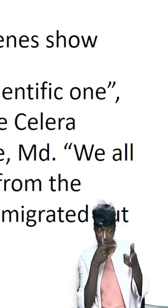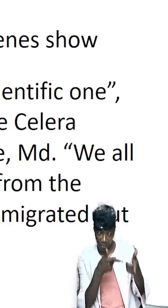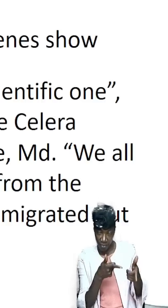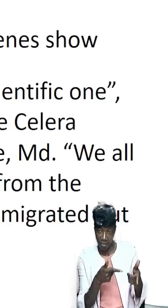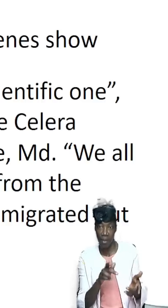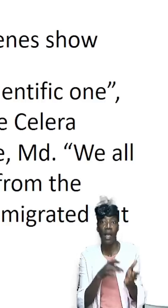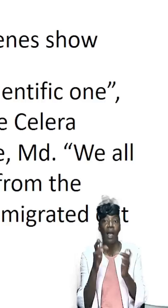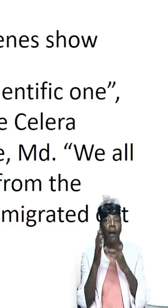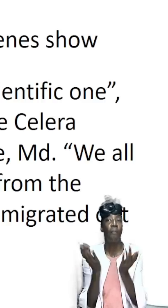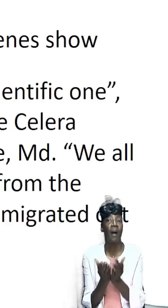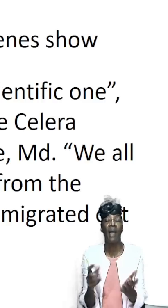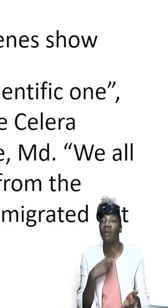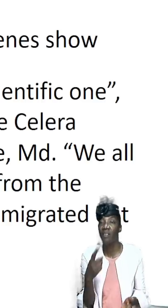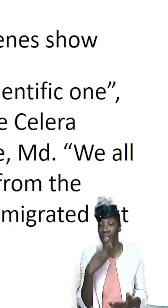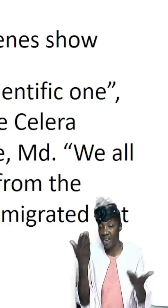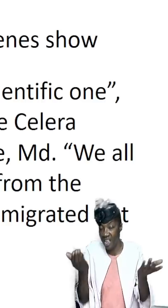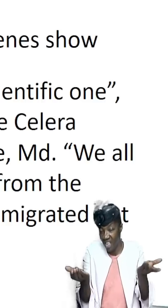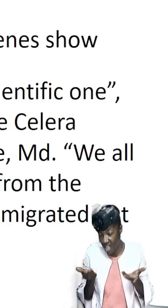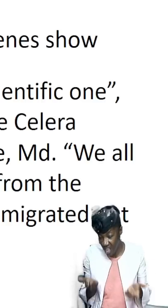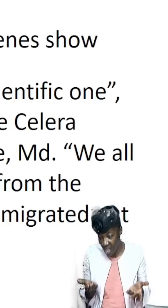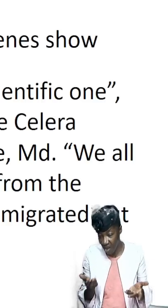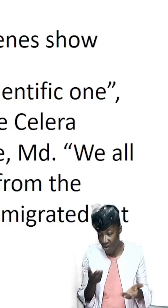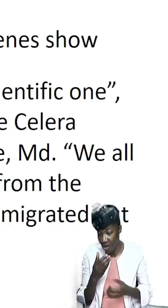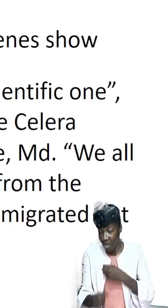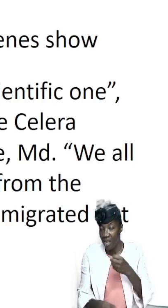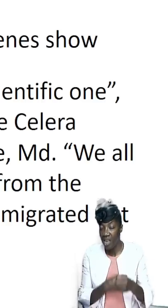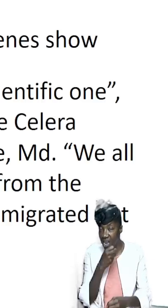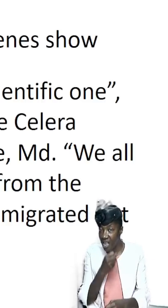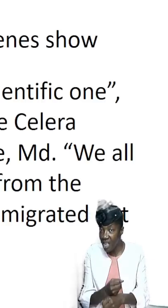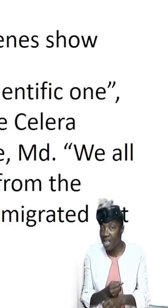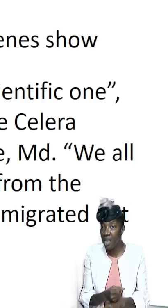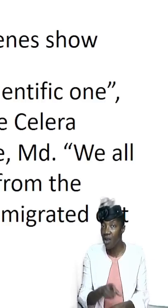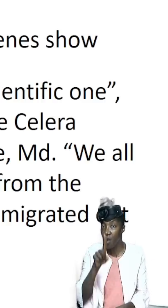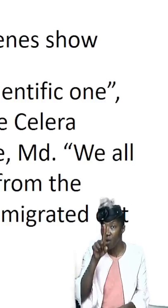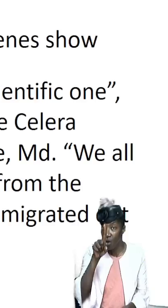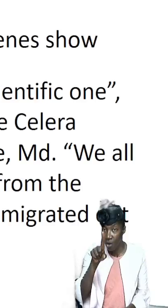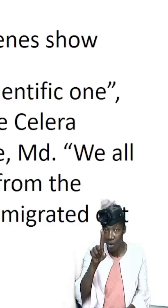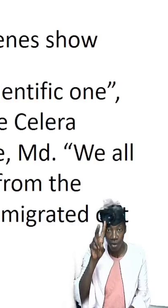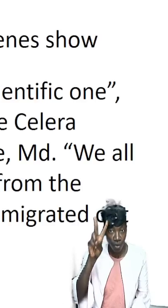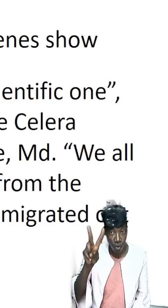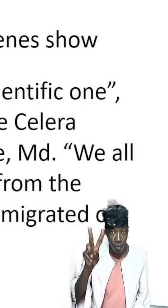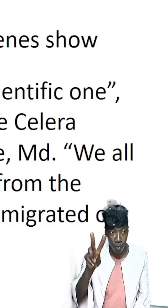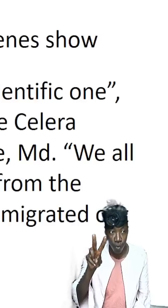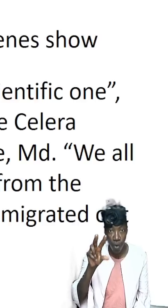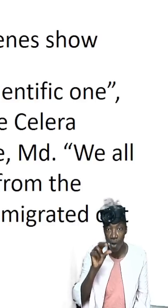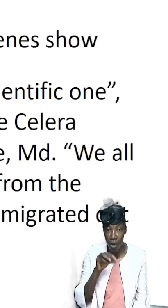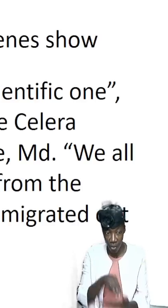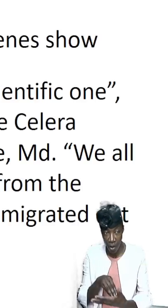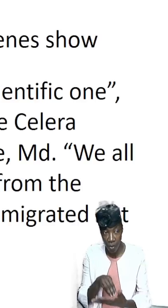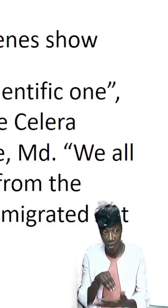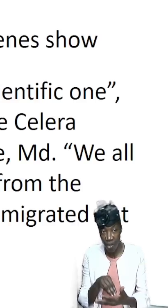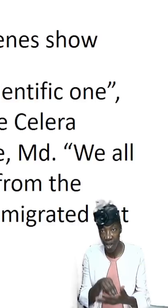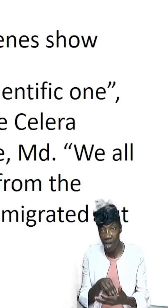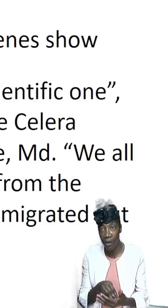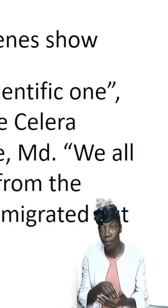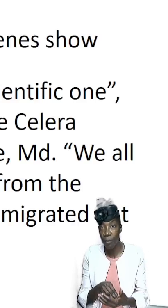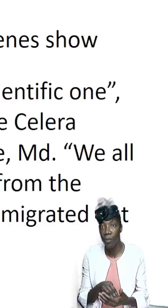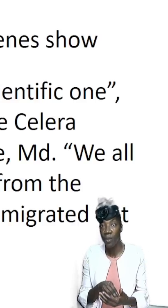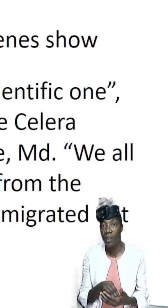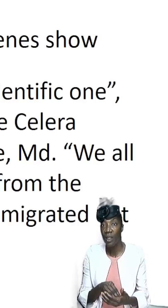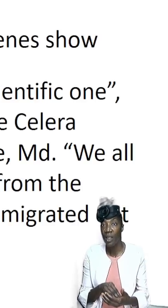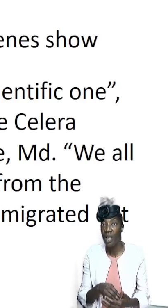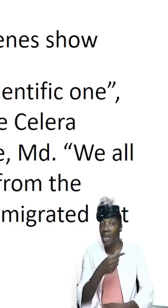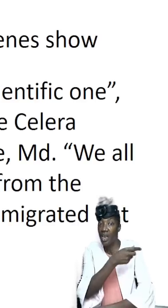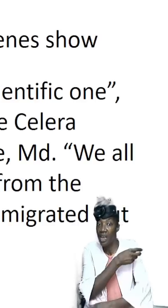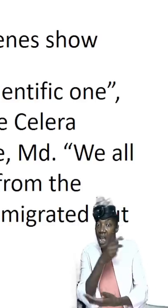here in the year 2000, here Dr. Venter is saying that we all